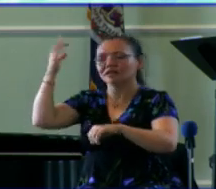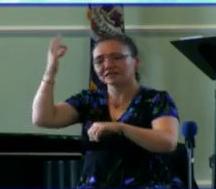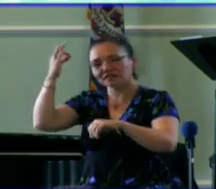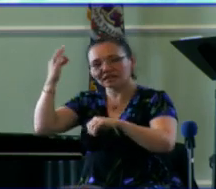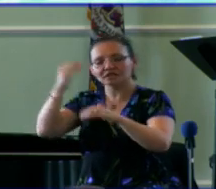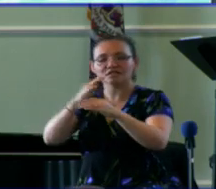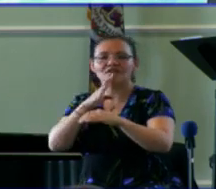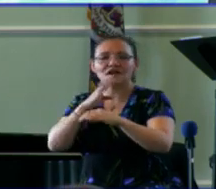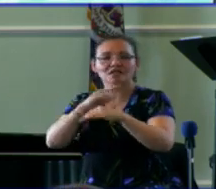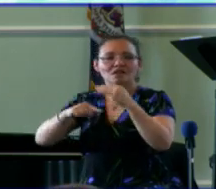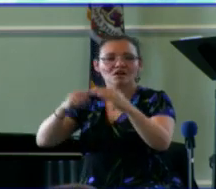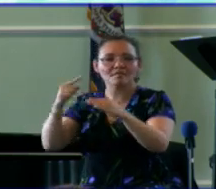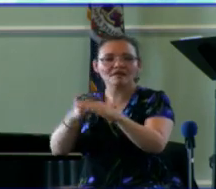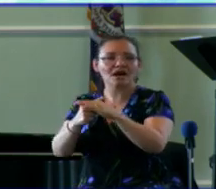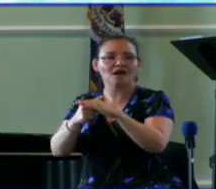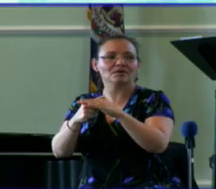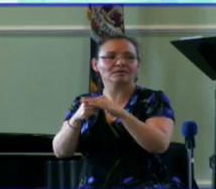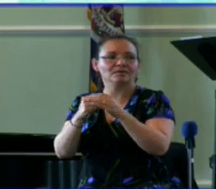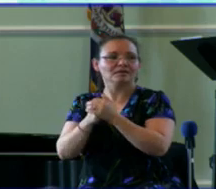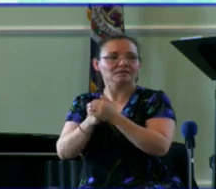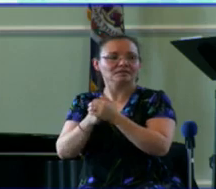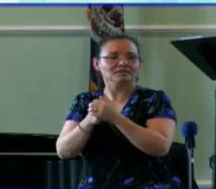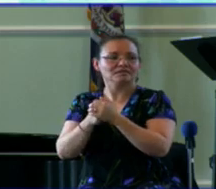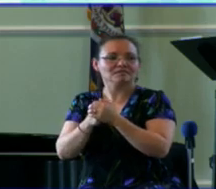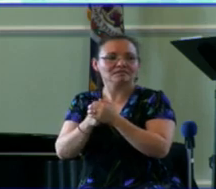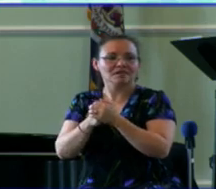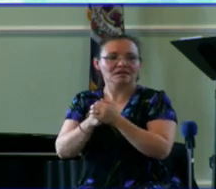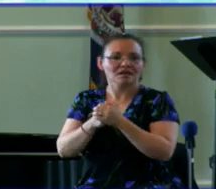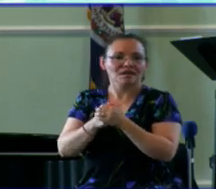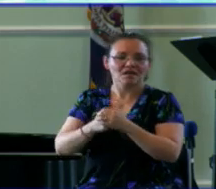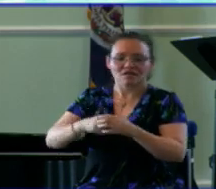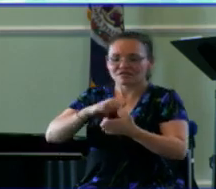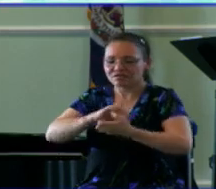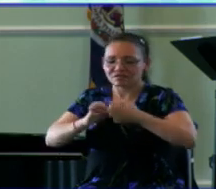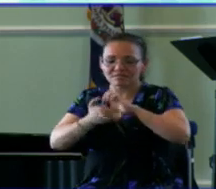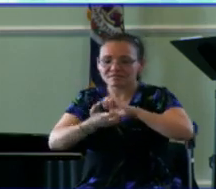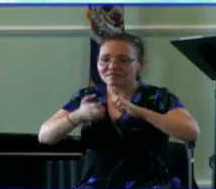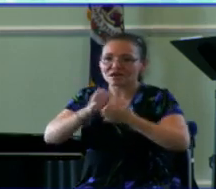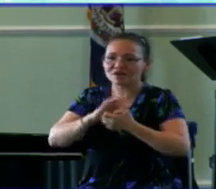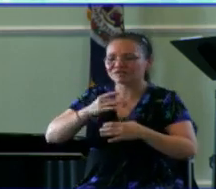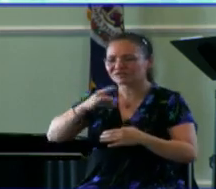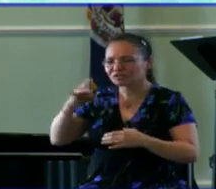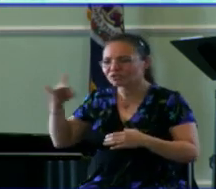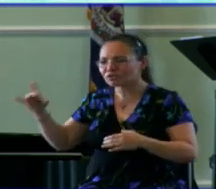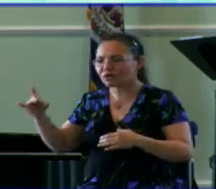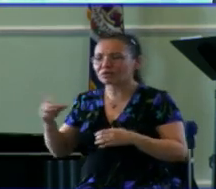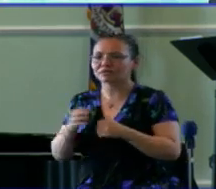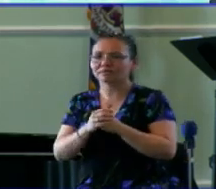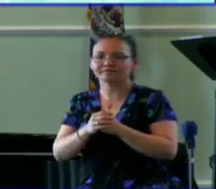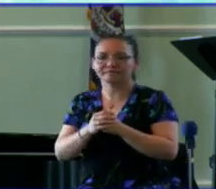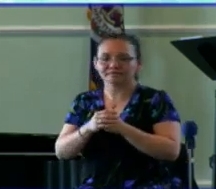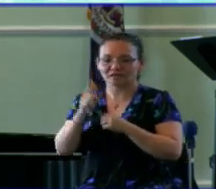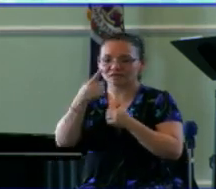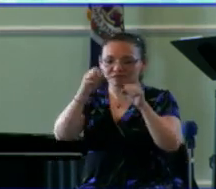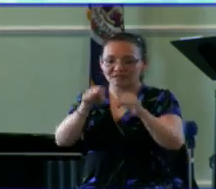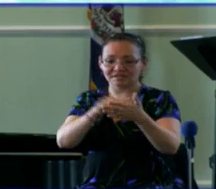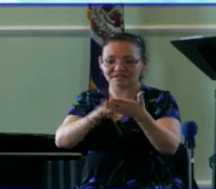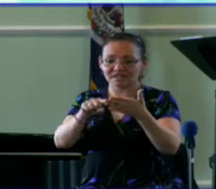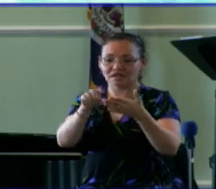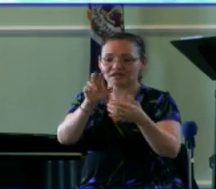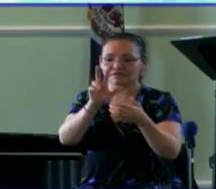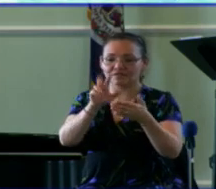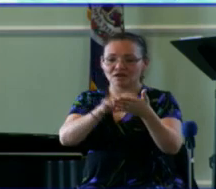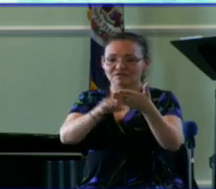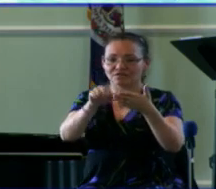talking about the parable of the sower, which follows the verses there, verses 3, all the way to verse